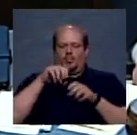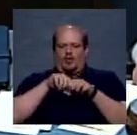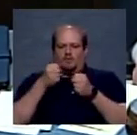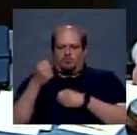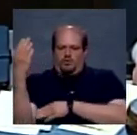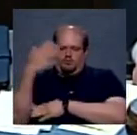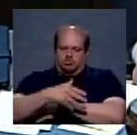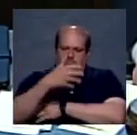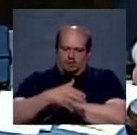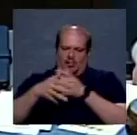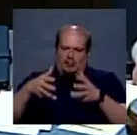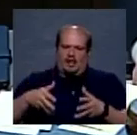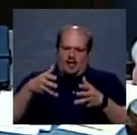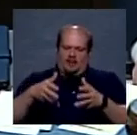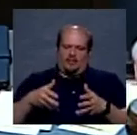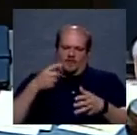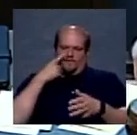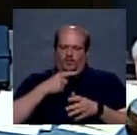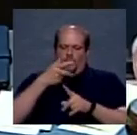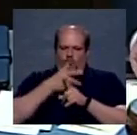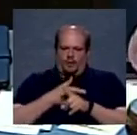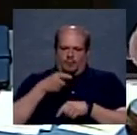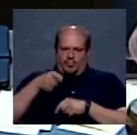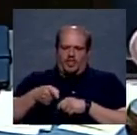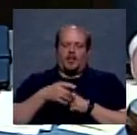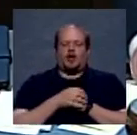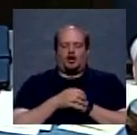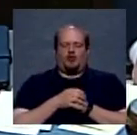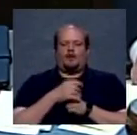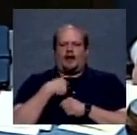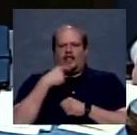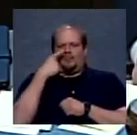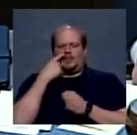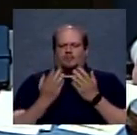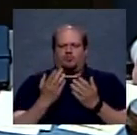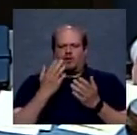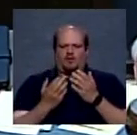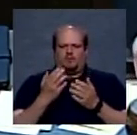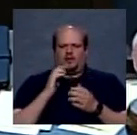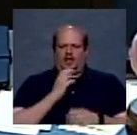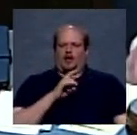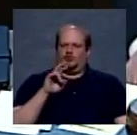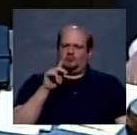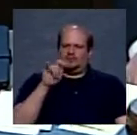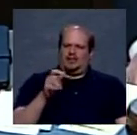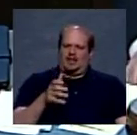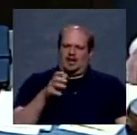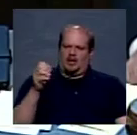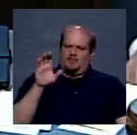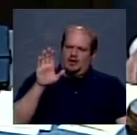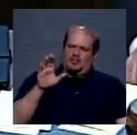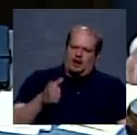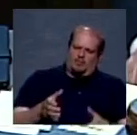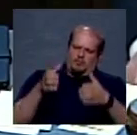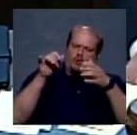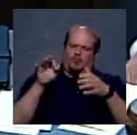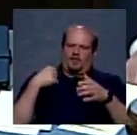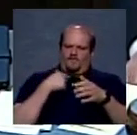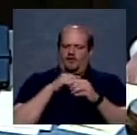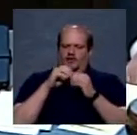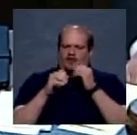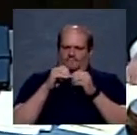knocked down, and it's been laying down there for about 3 months. I think it's probably one of our utility company's poles, and if we could get